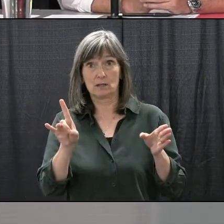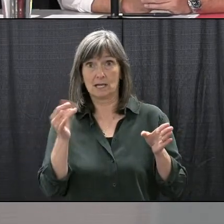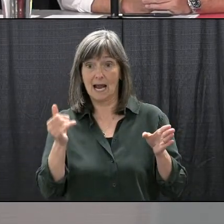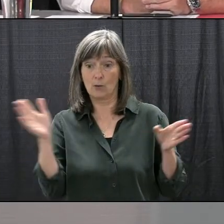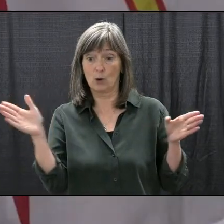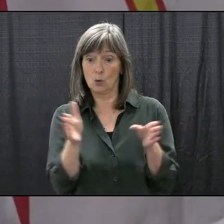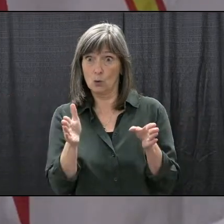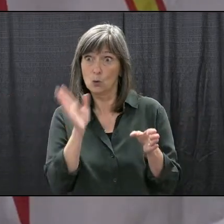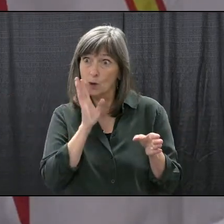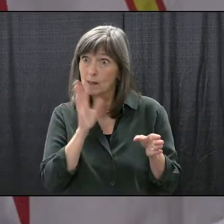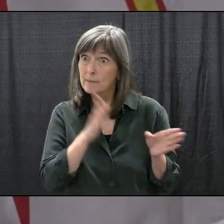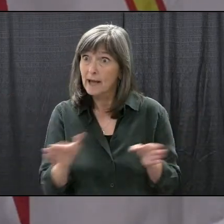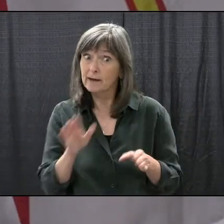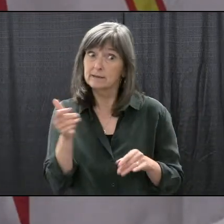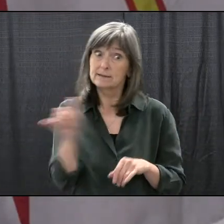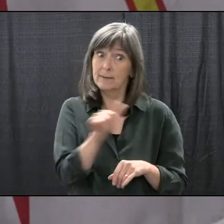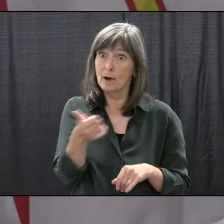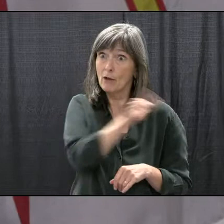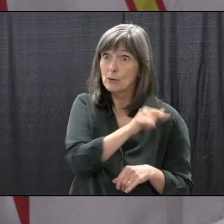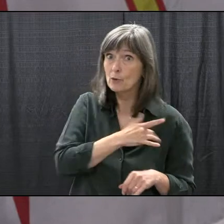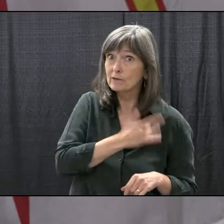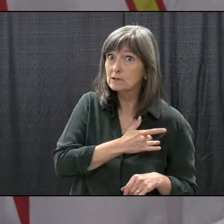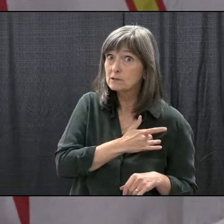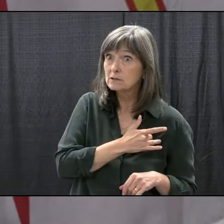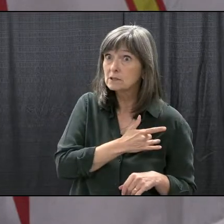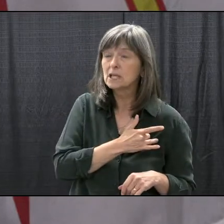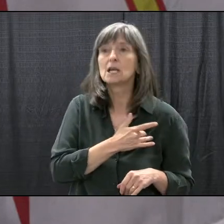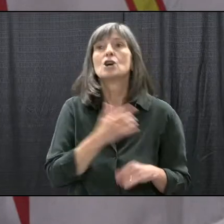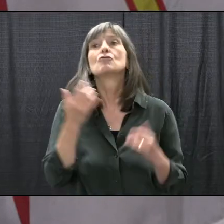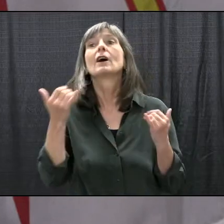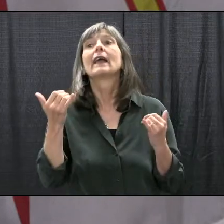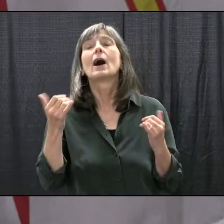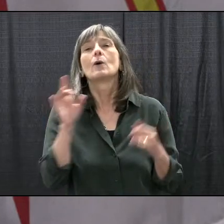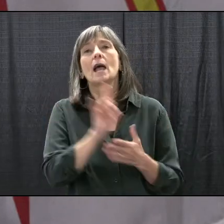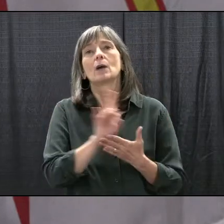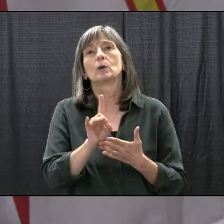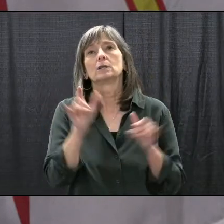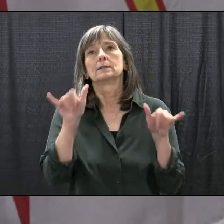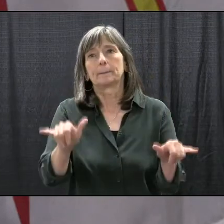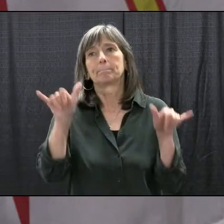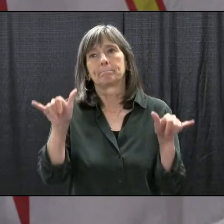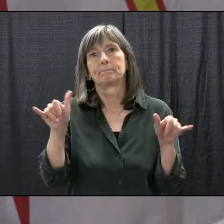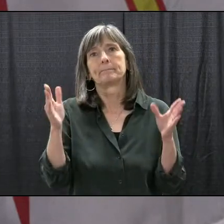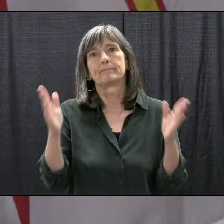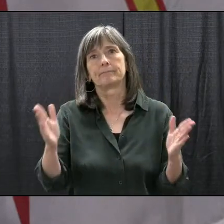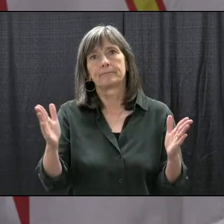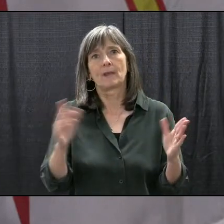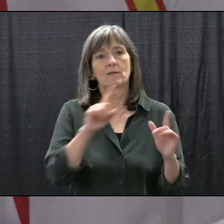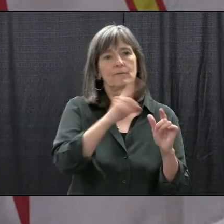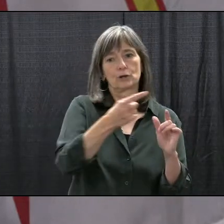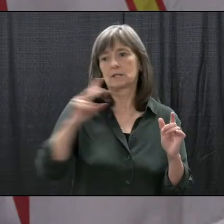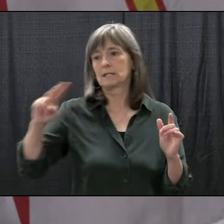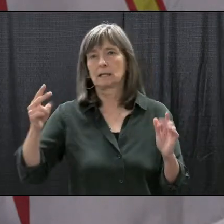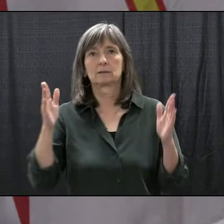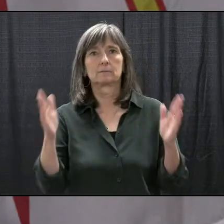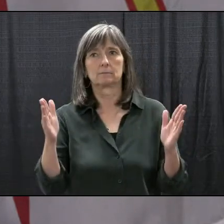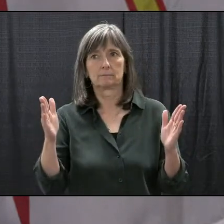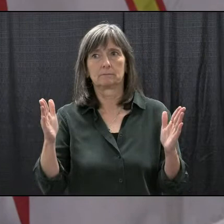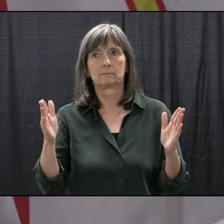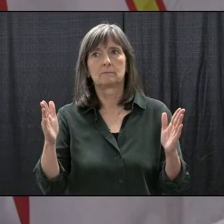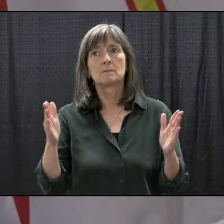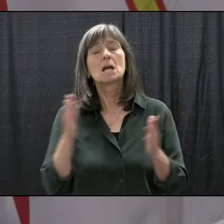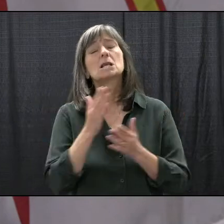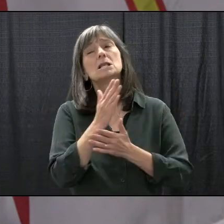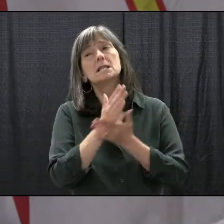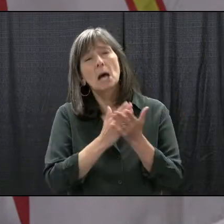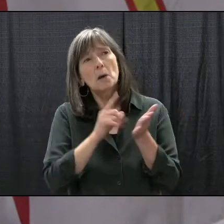So right now, we are maintaining the 8-week interval. It is certainly, you know, there's some evidence